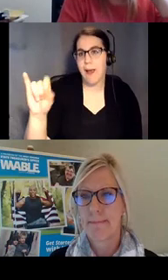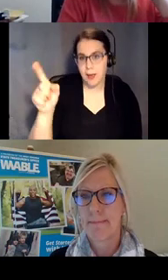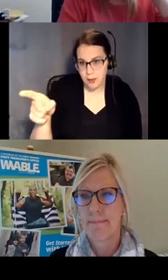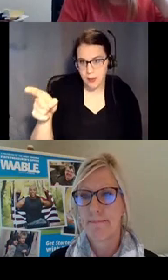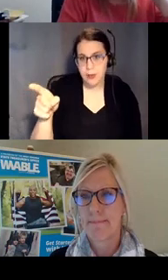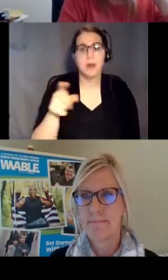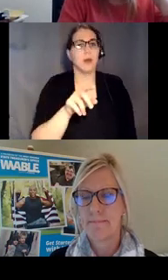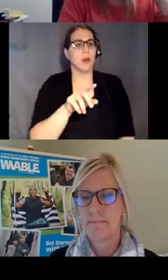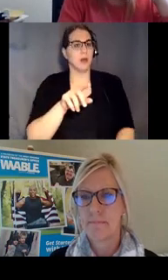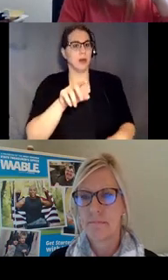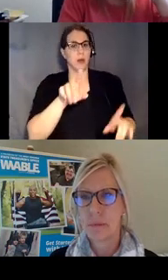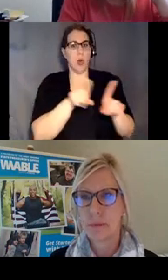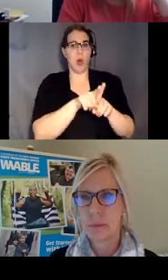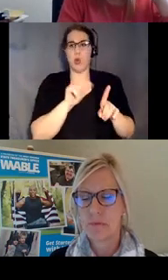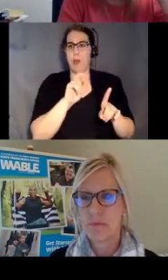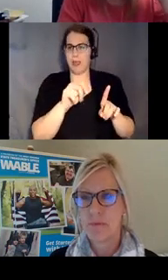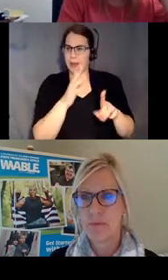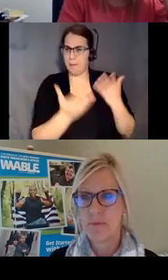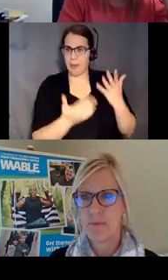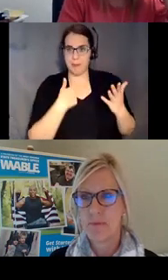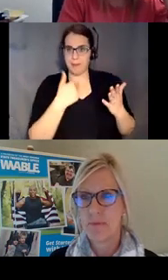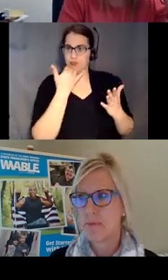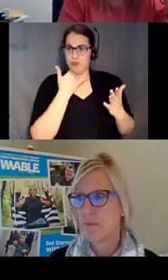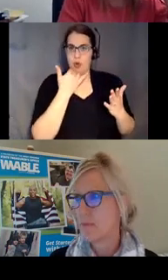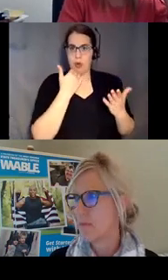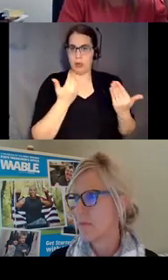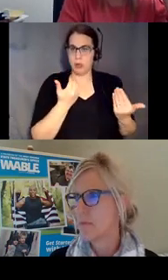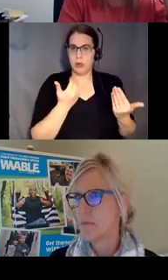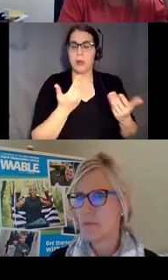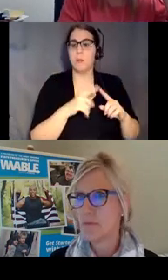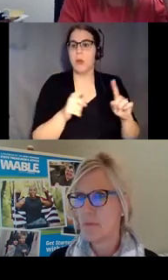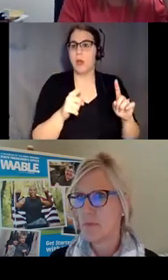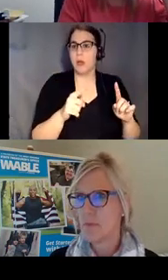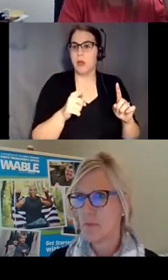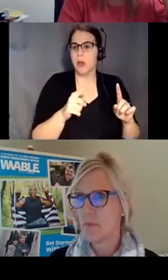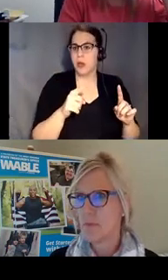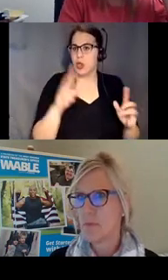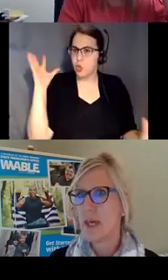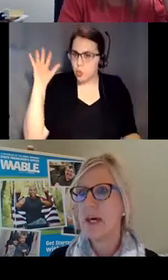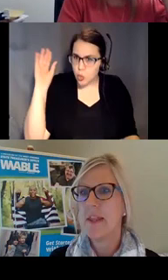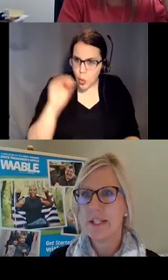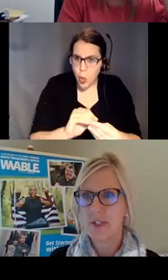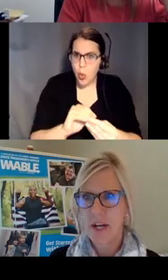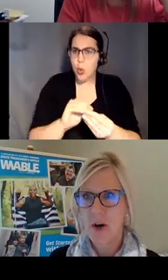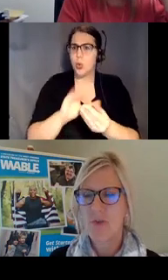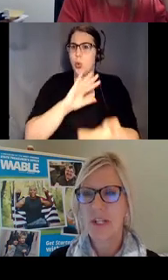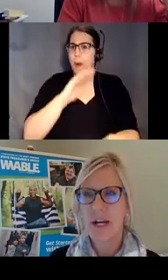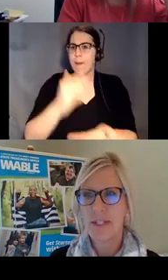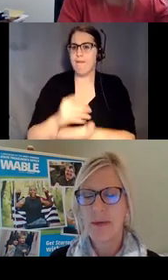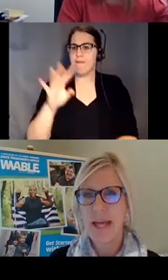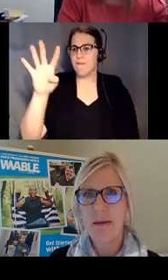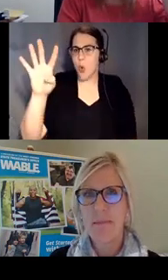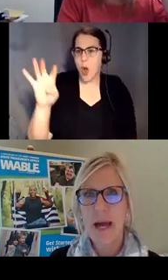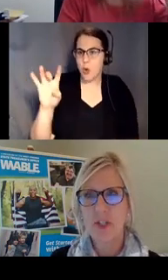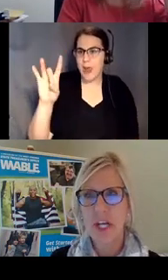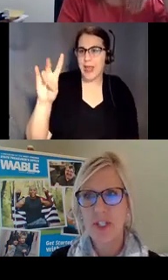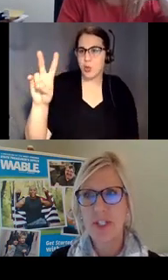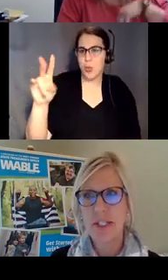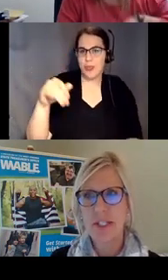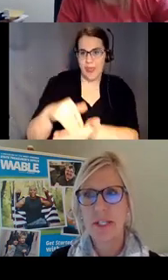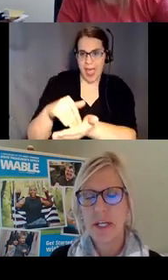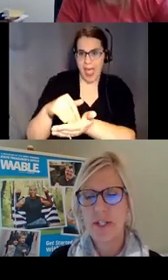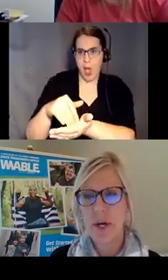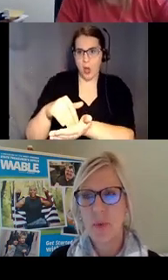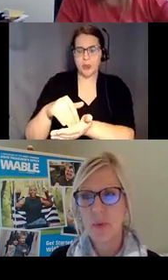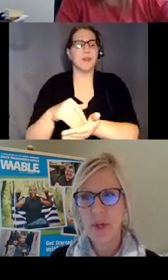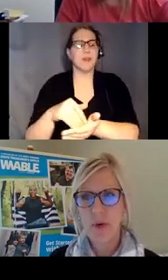Roxanne, correct me if I'm wrong, but the total amount that can be in there is $482,000. That's right, over a lifetime, and that amount